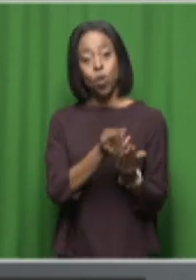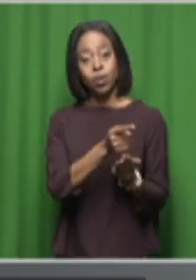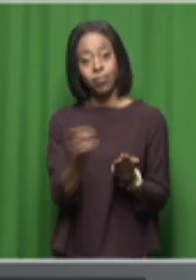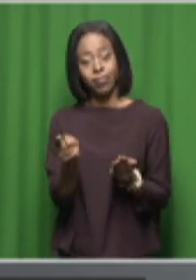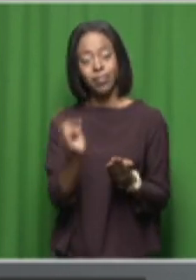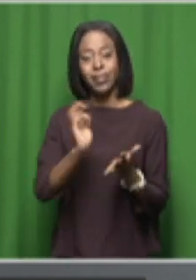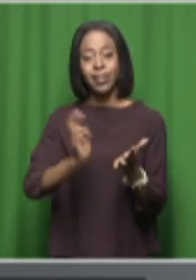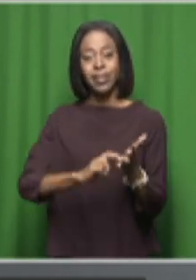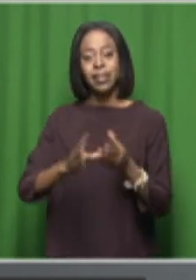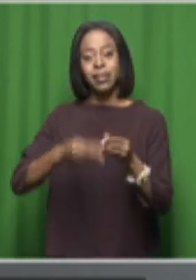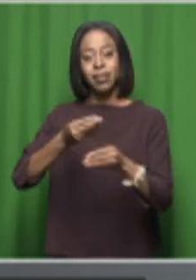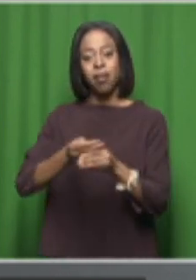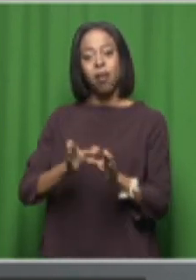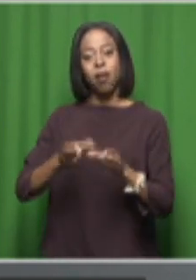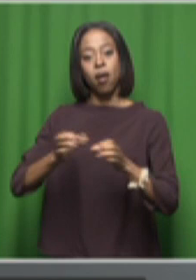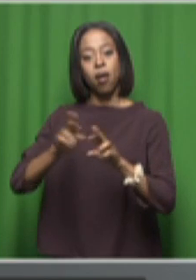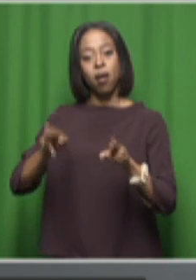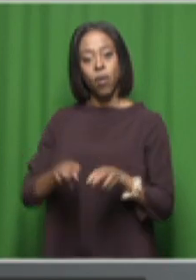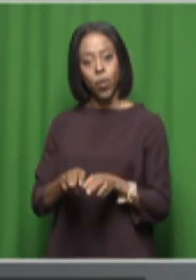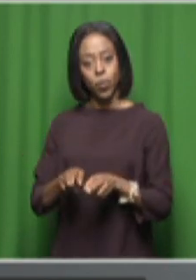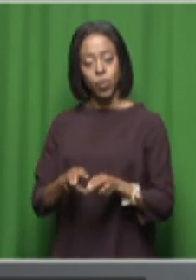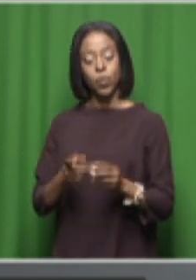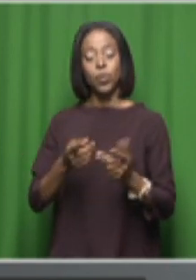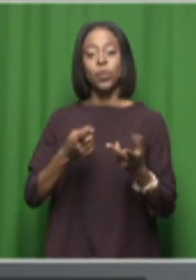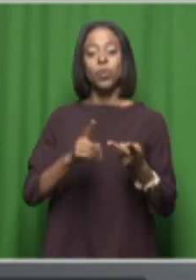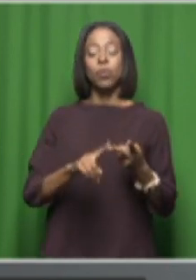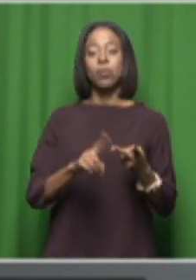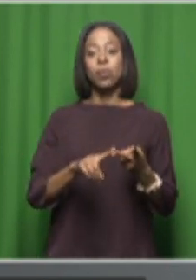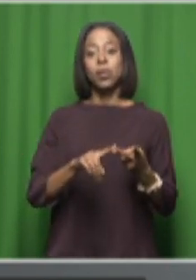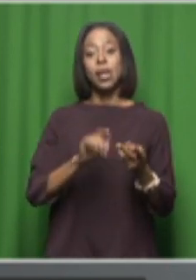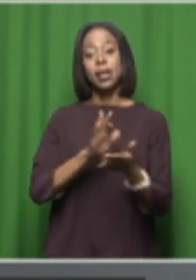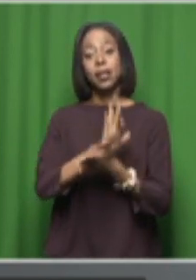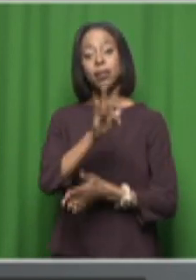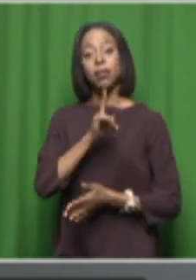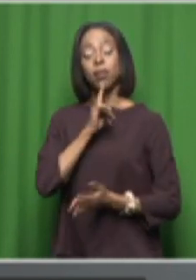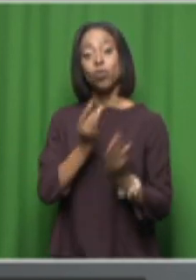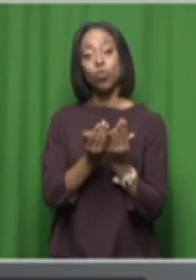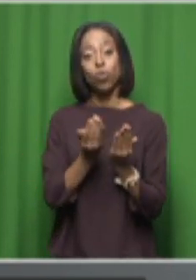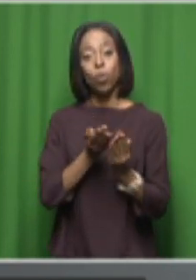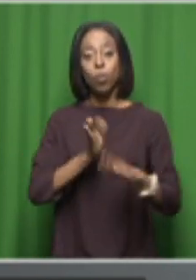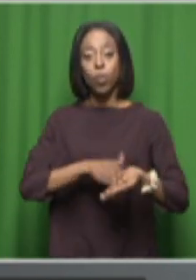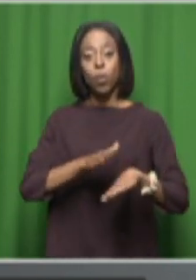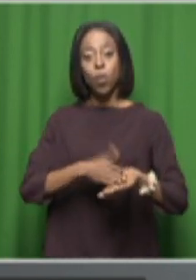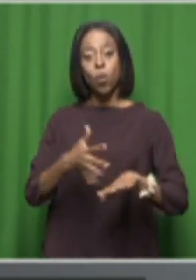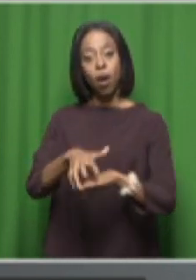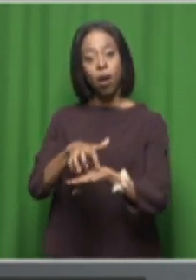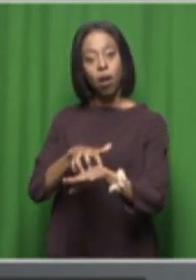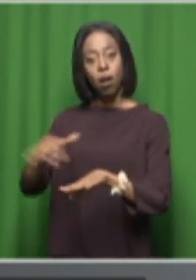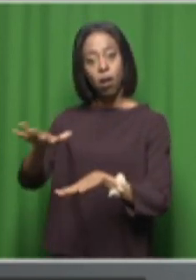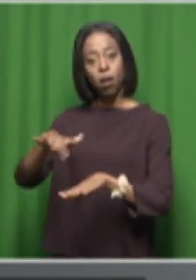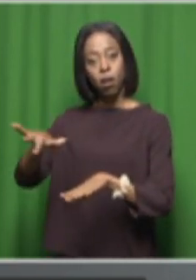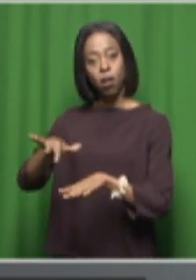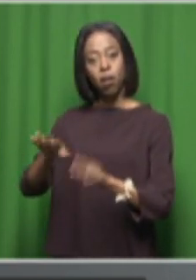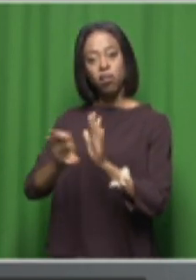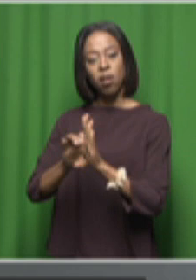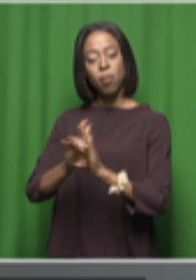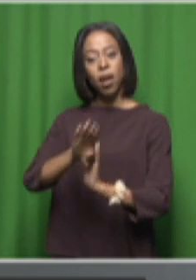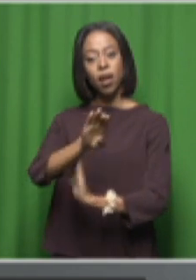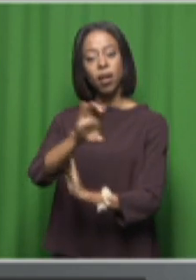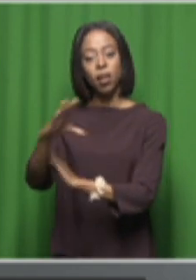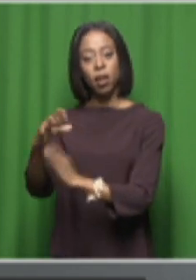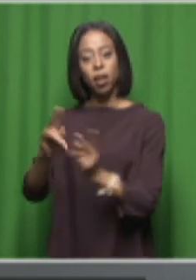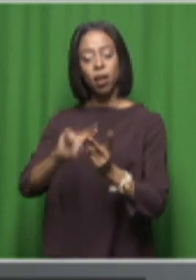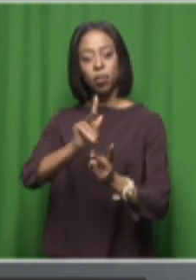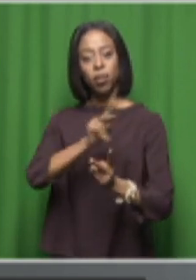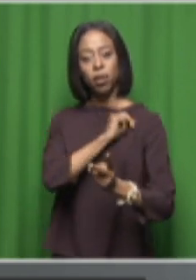of additional classrooms. And about 13,000 schools, particularly in the rural provinces such as the Eastern Cape, KZN,